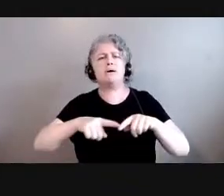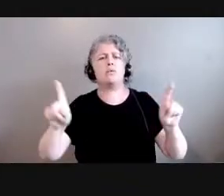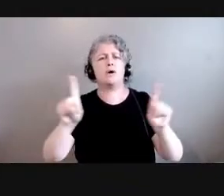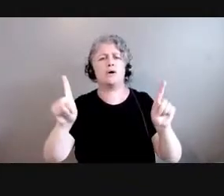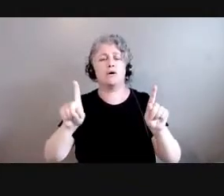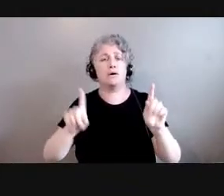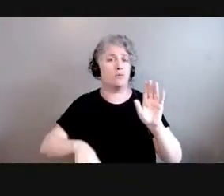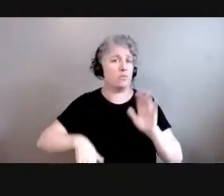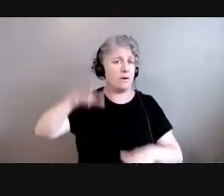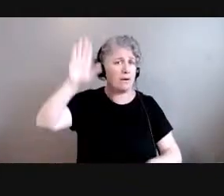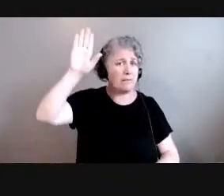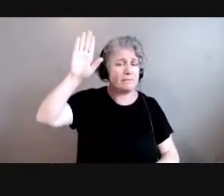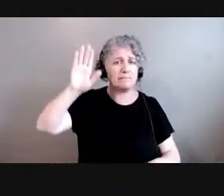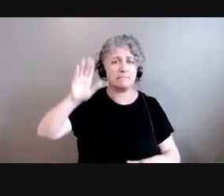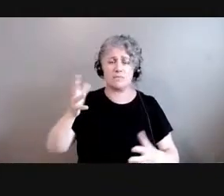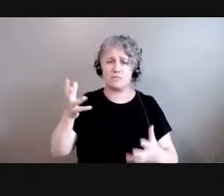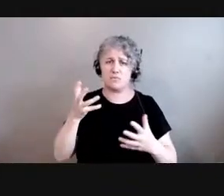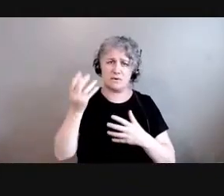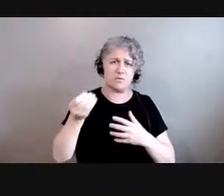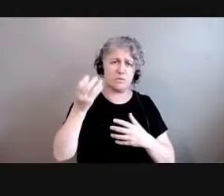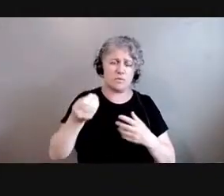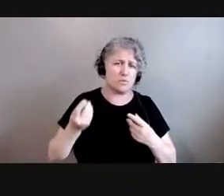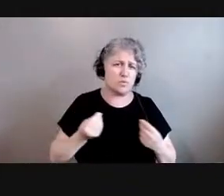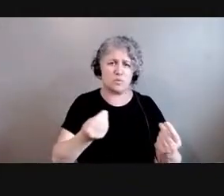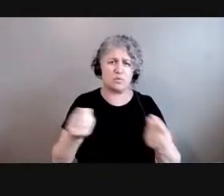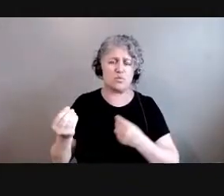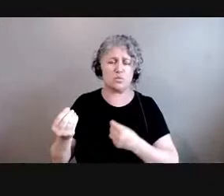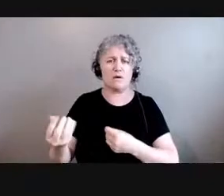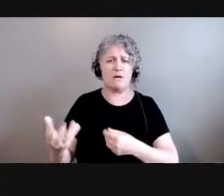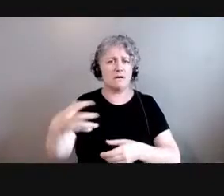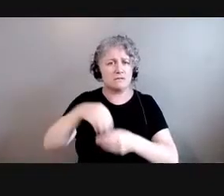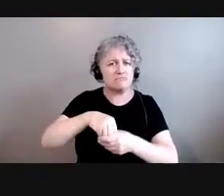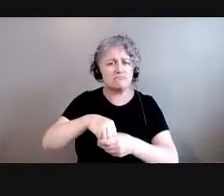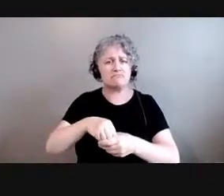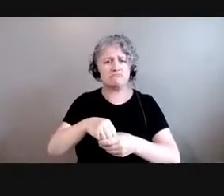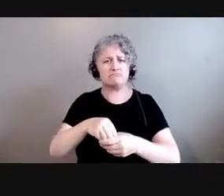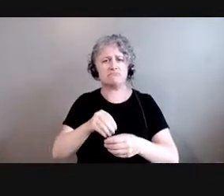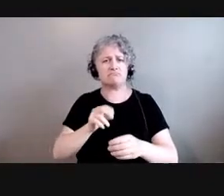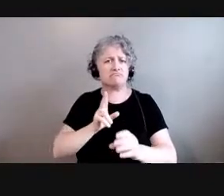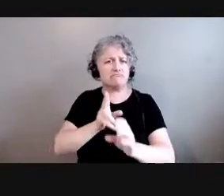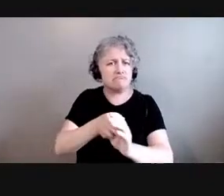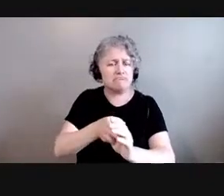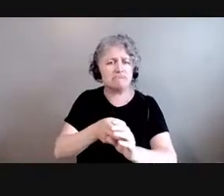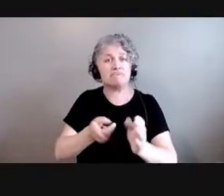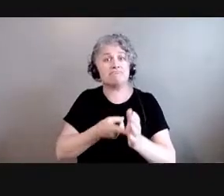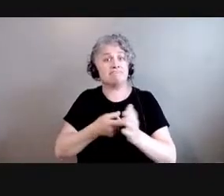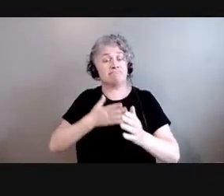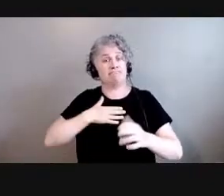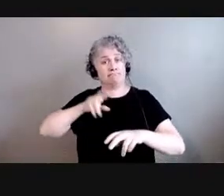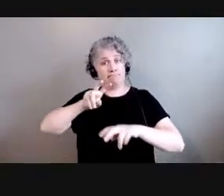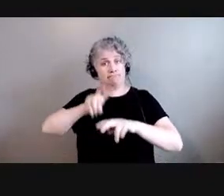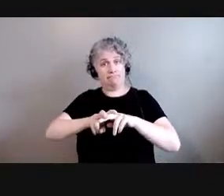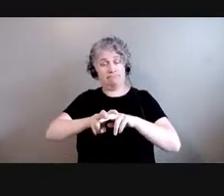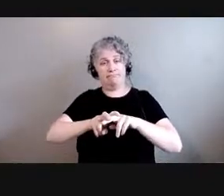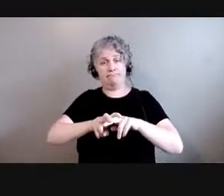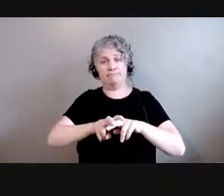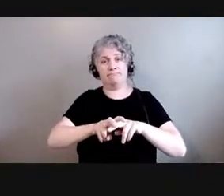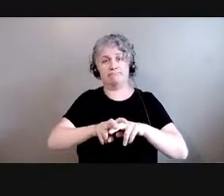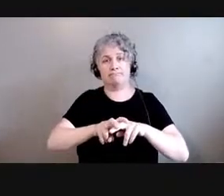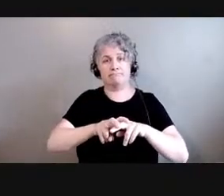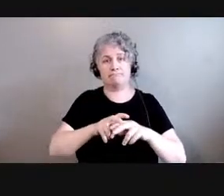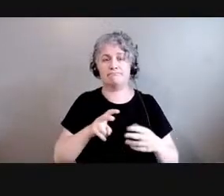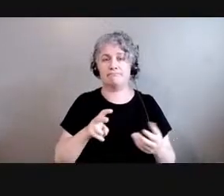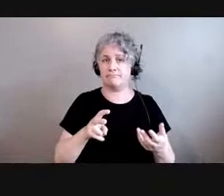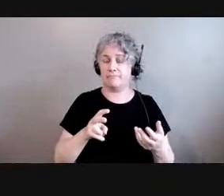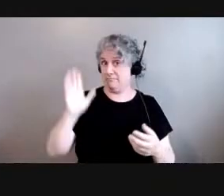very active, be involved, participate, and sometimes my chair, which, because this was